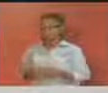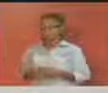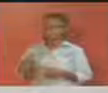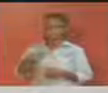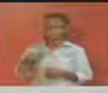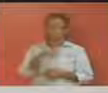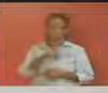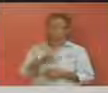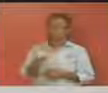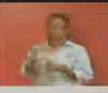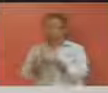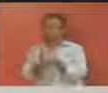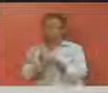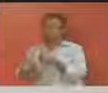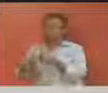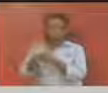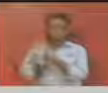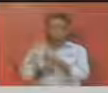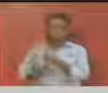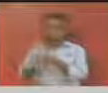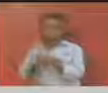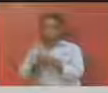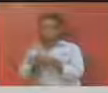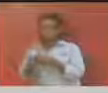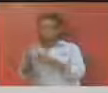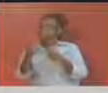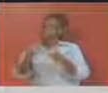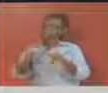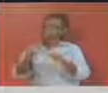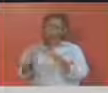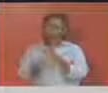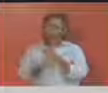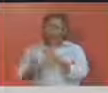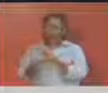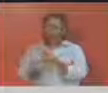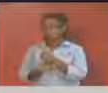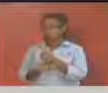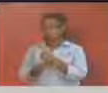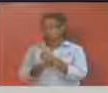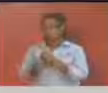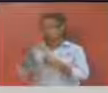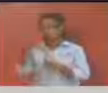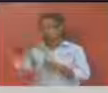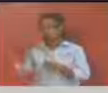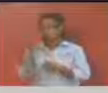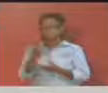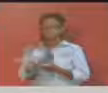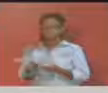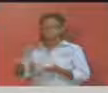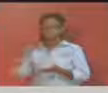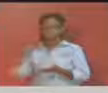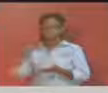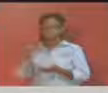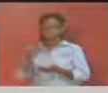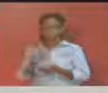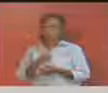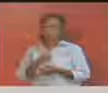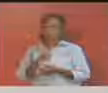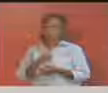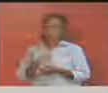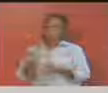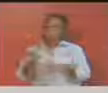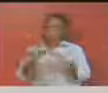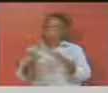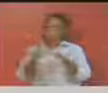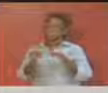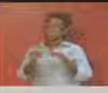as much as humanly possible. And that is why when I was here 2 Saturdays ago, I spoke to the fact that before we could